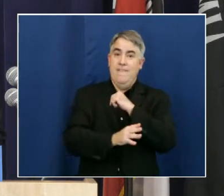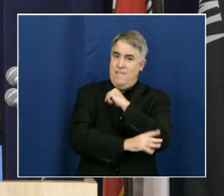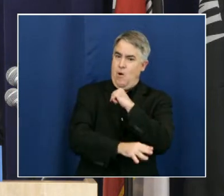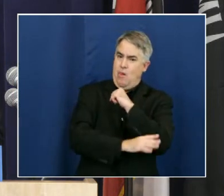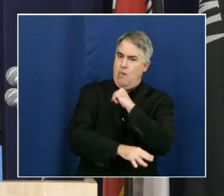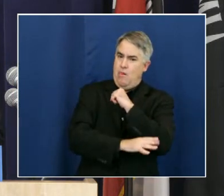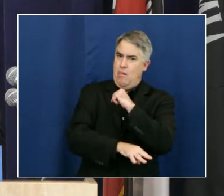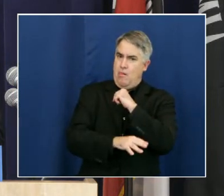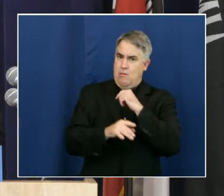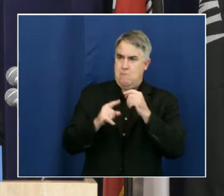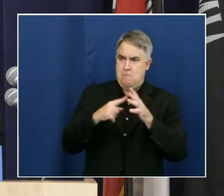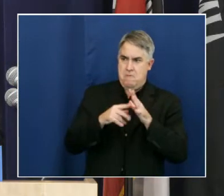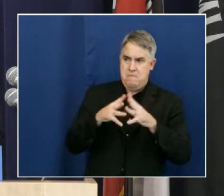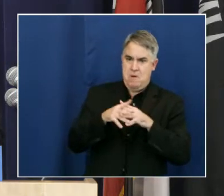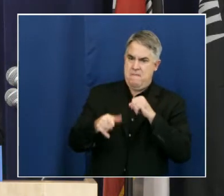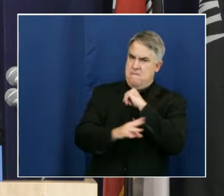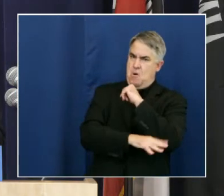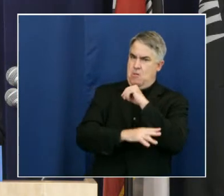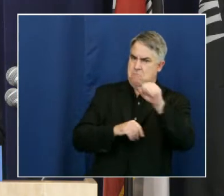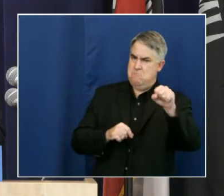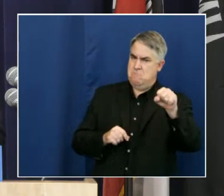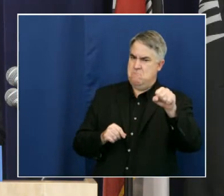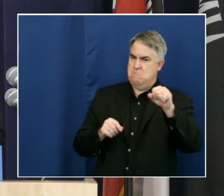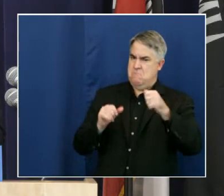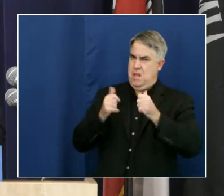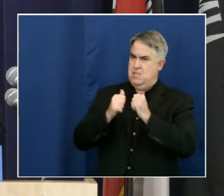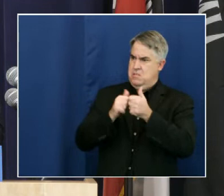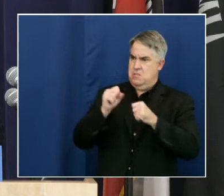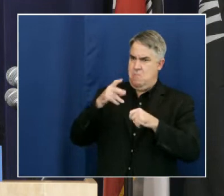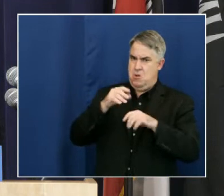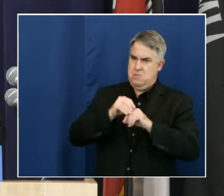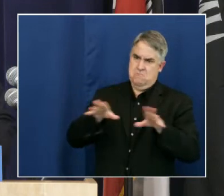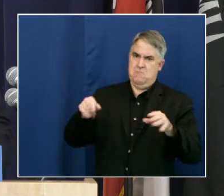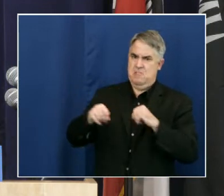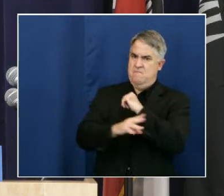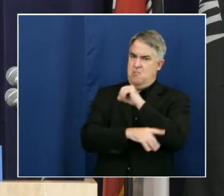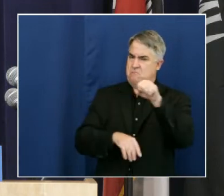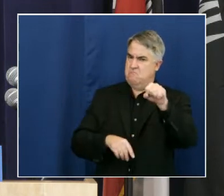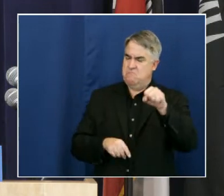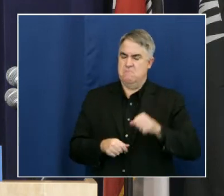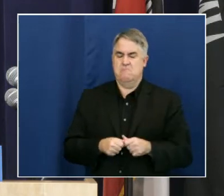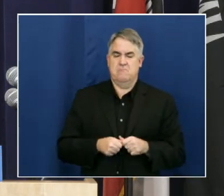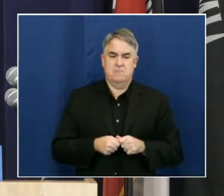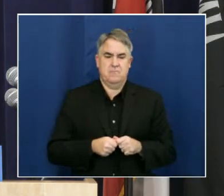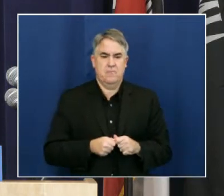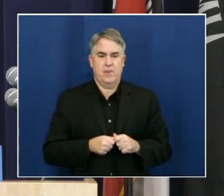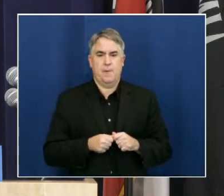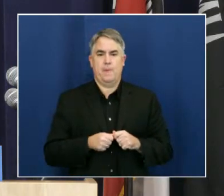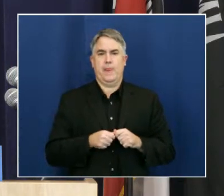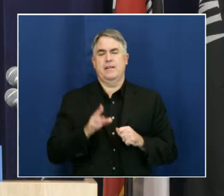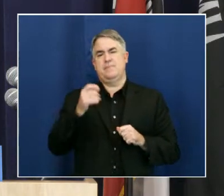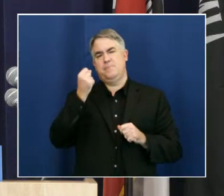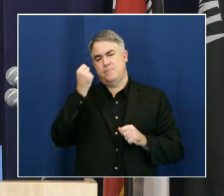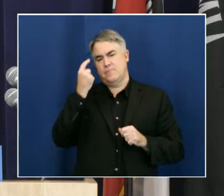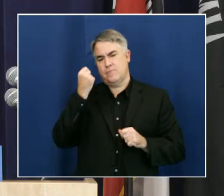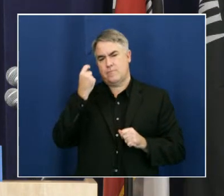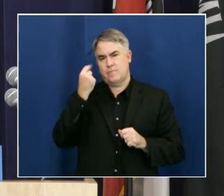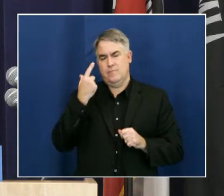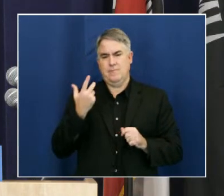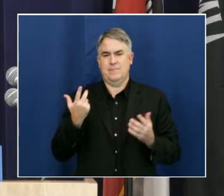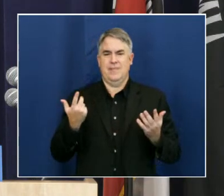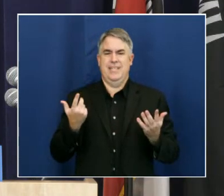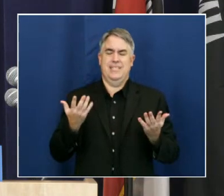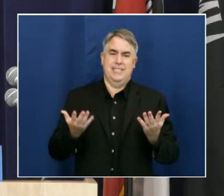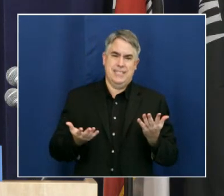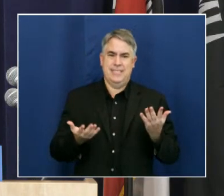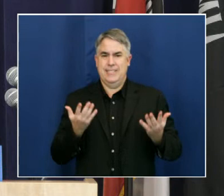In terms of getting data or specific public health guidance, if you're facing third